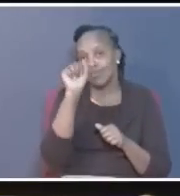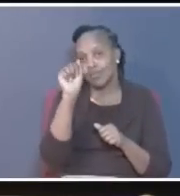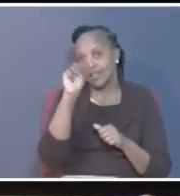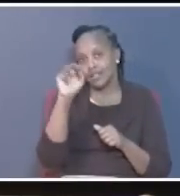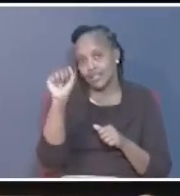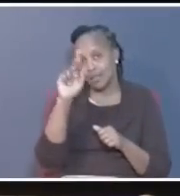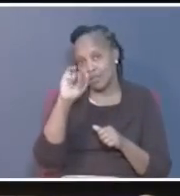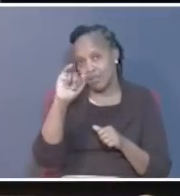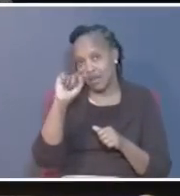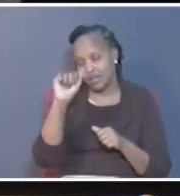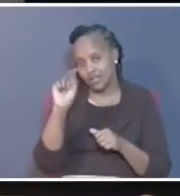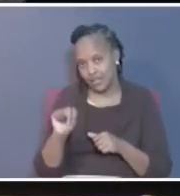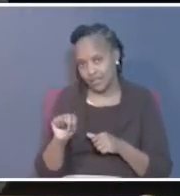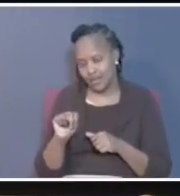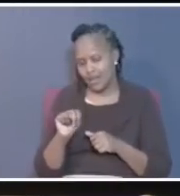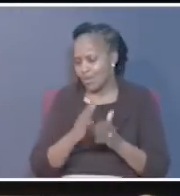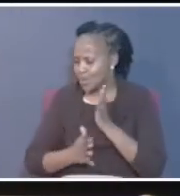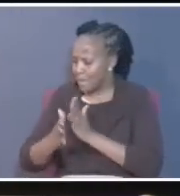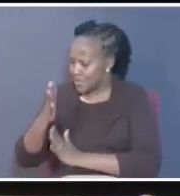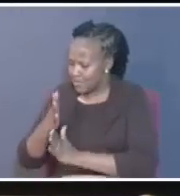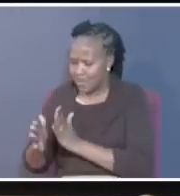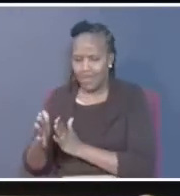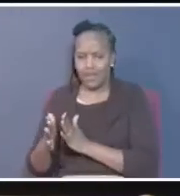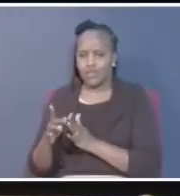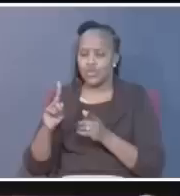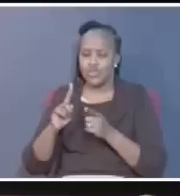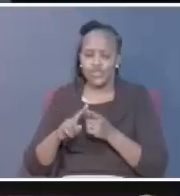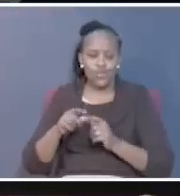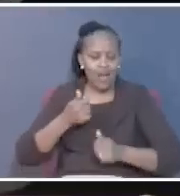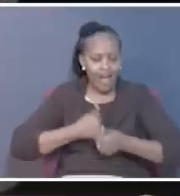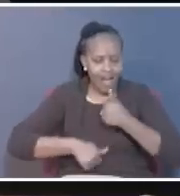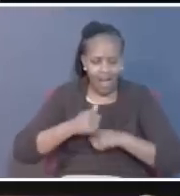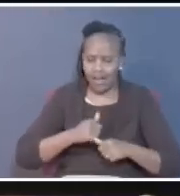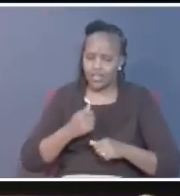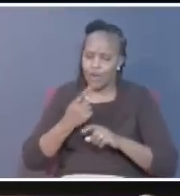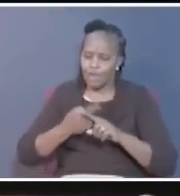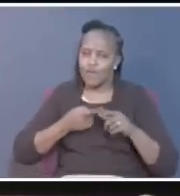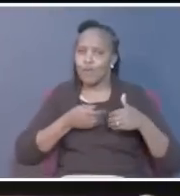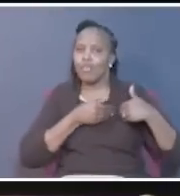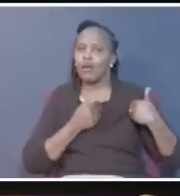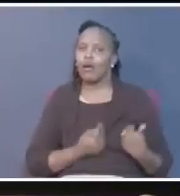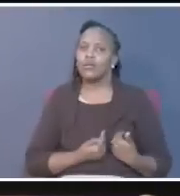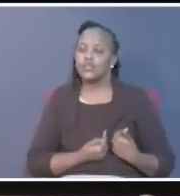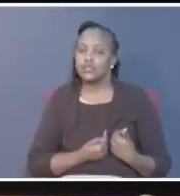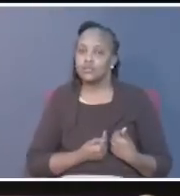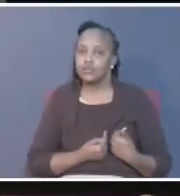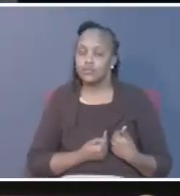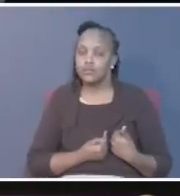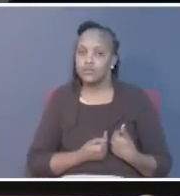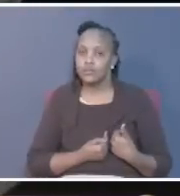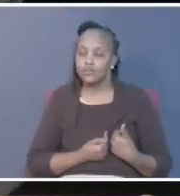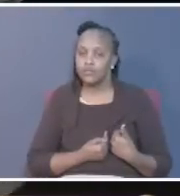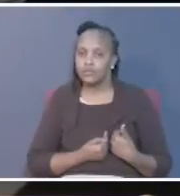to act out of compassion, simply because he saw this man who needed